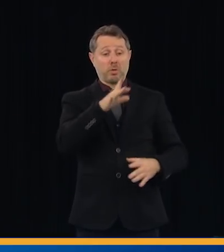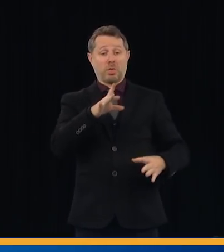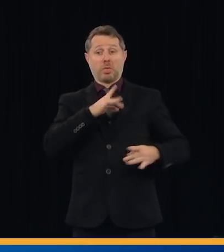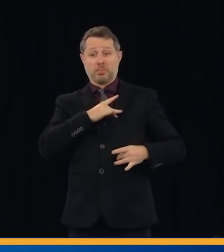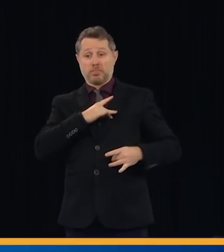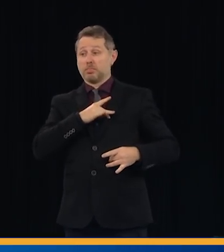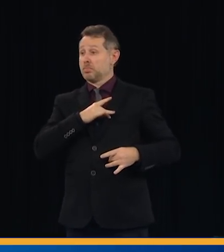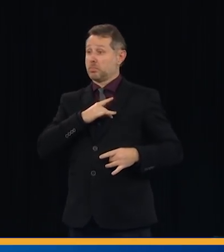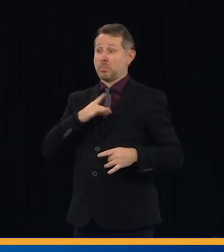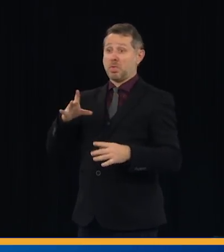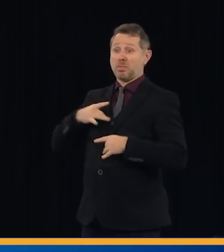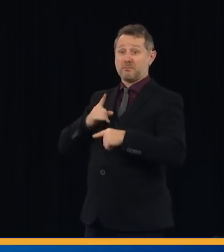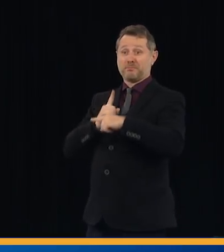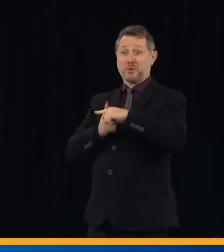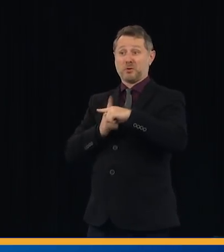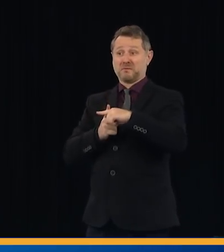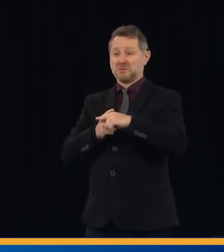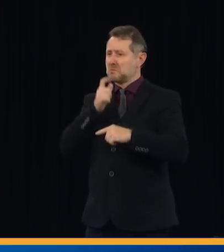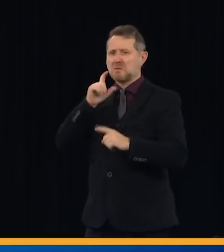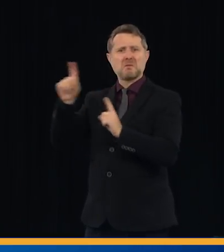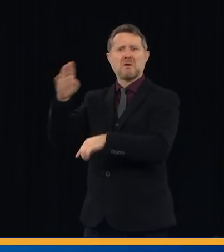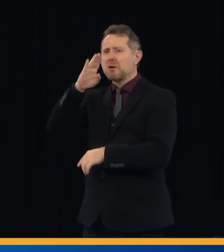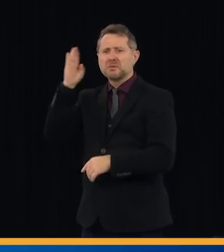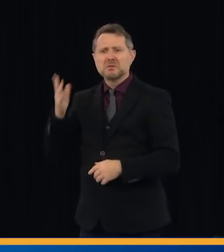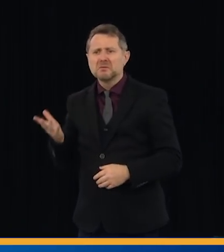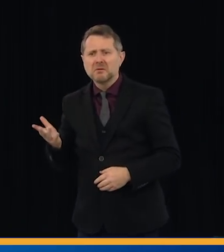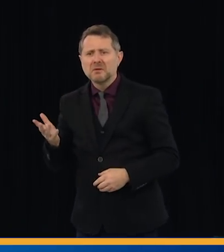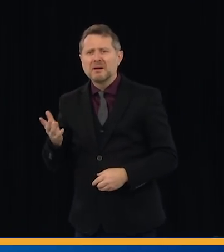80%, they self-resolve.